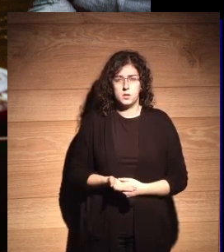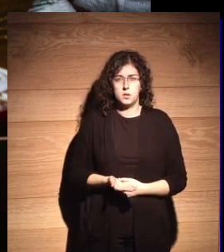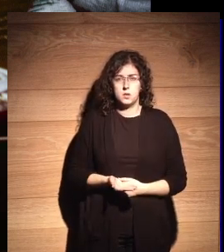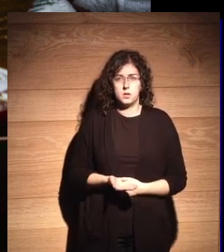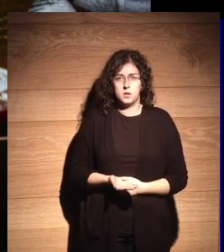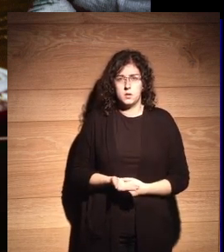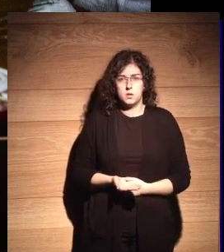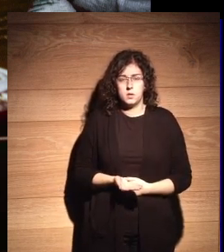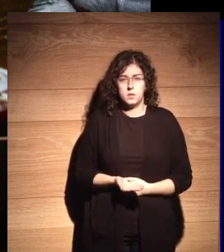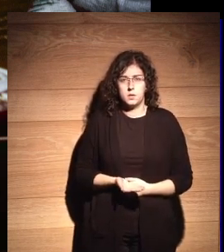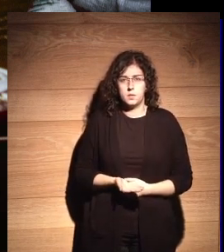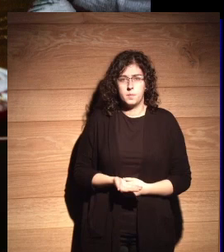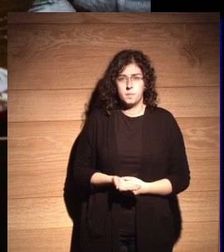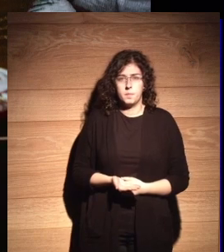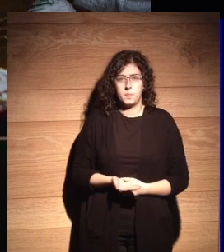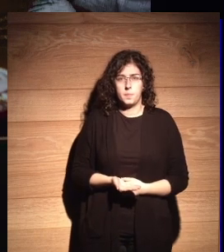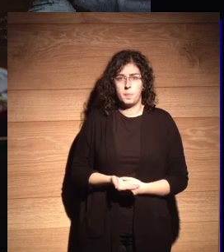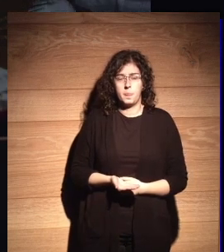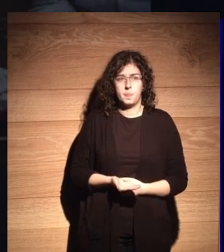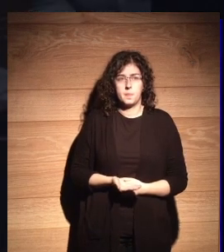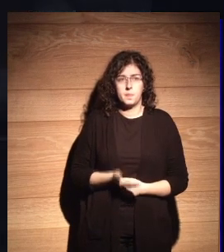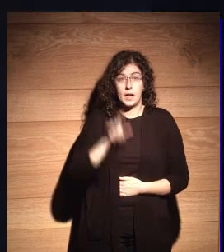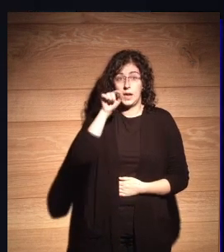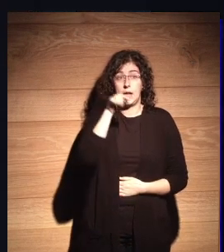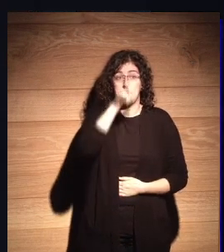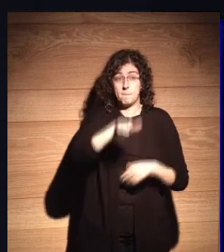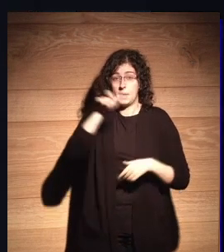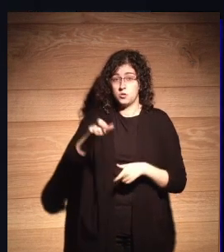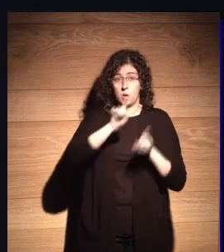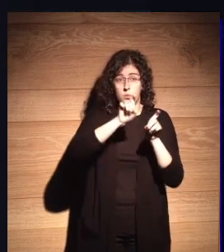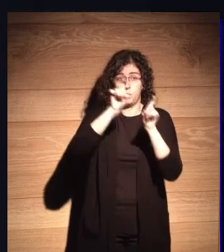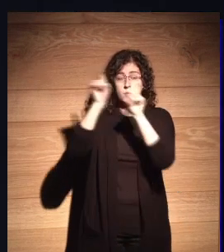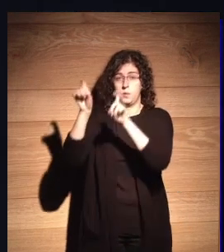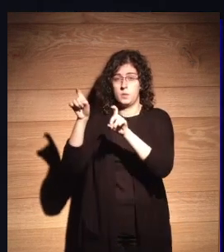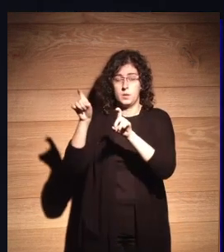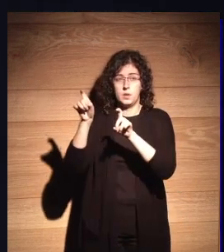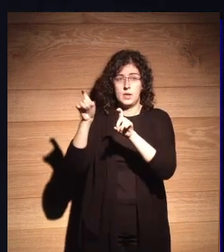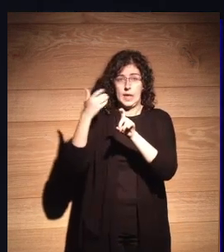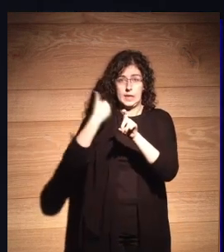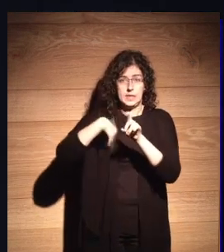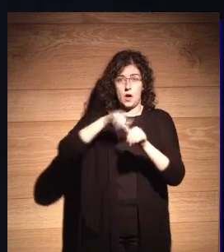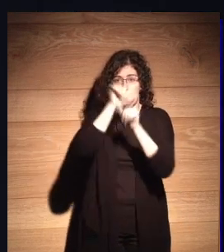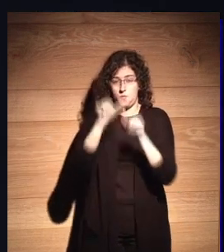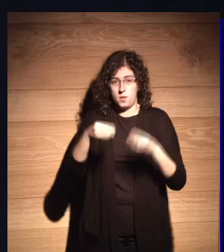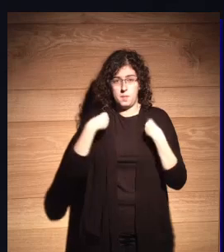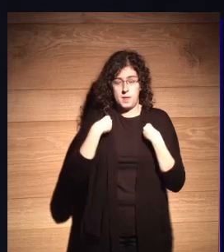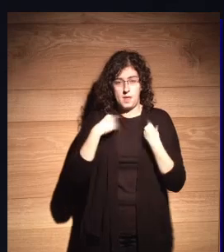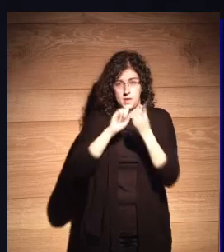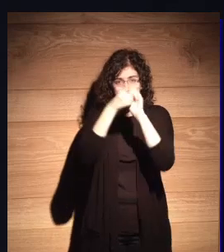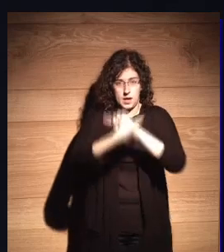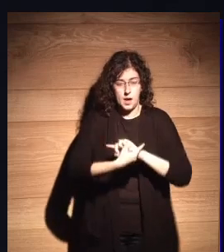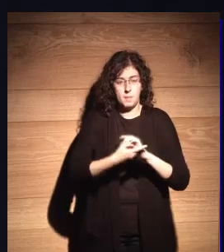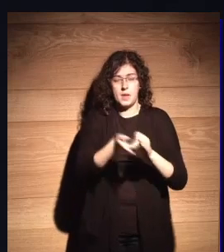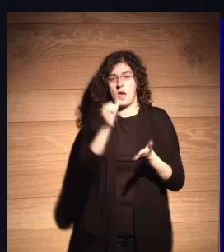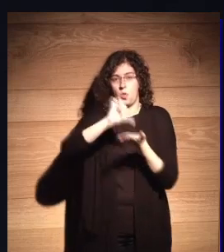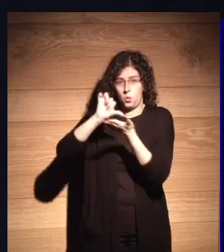lot of these nomads have now left that way of life and have moved to towns and cities. So a